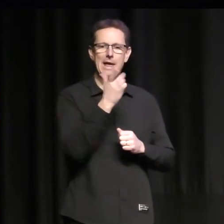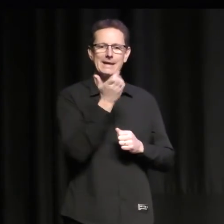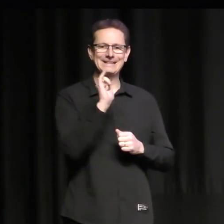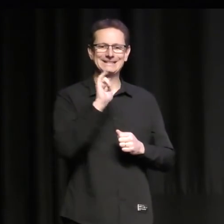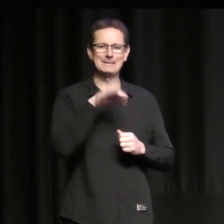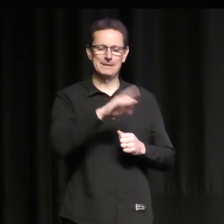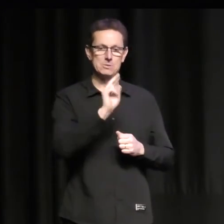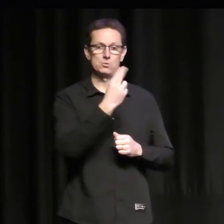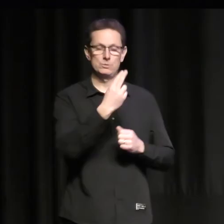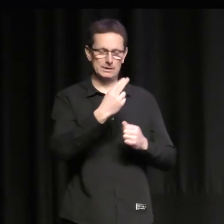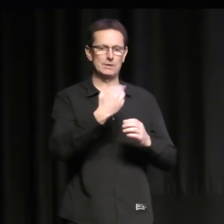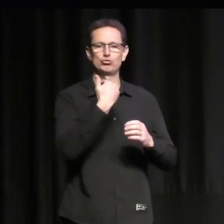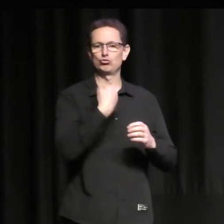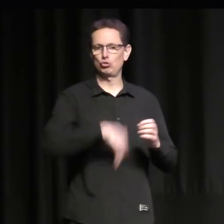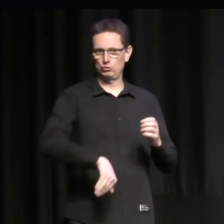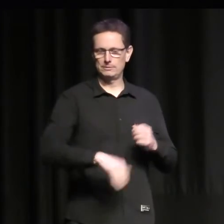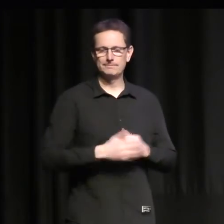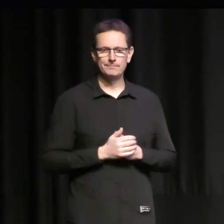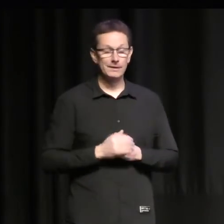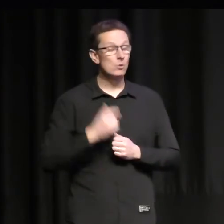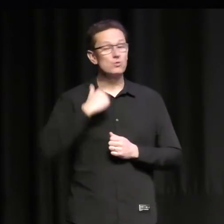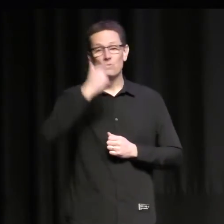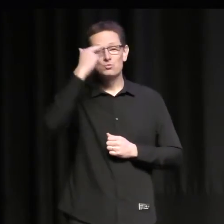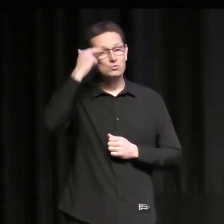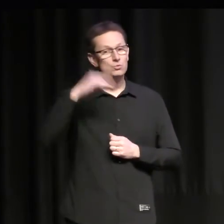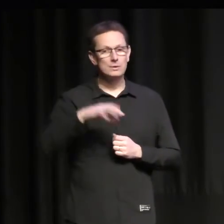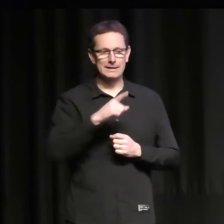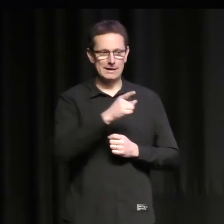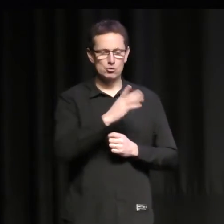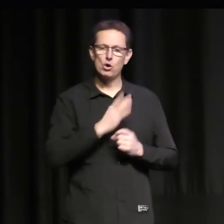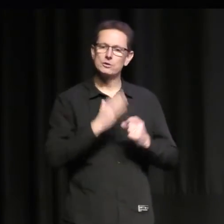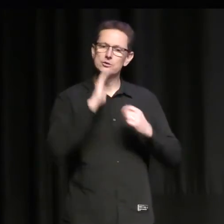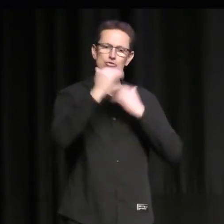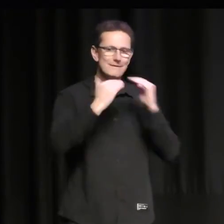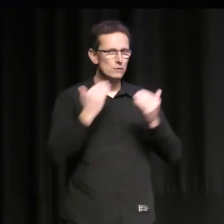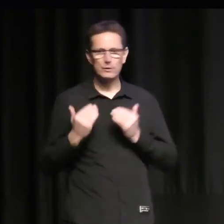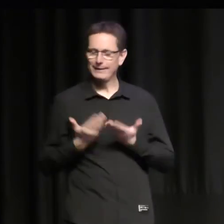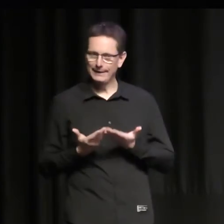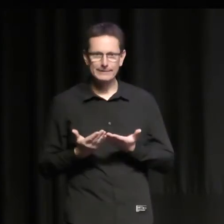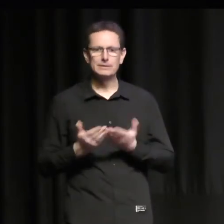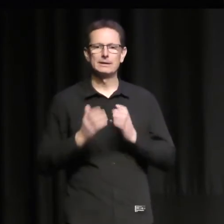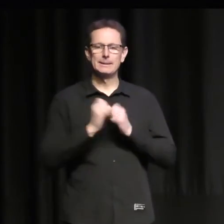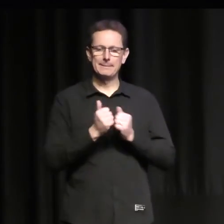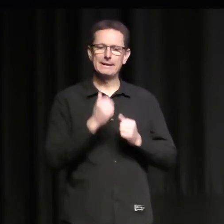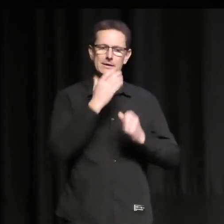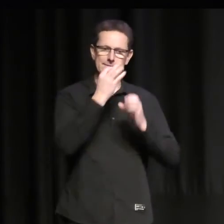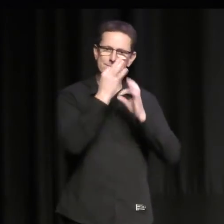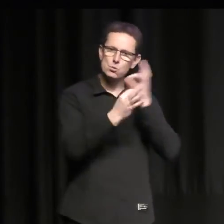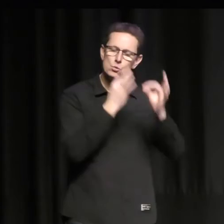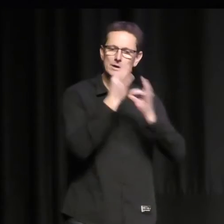dead. That's great. I don't think he's got the answers, but they're asking better questions. The same with Bernie Sanders and people like